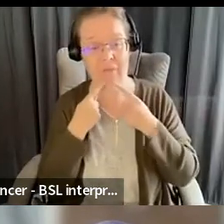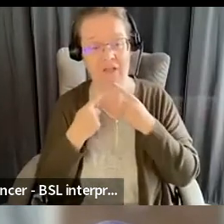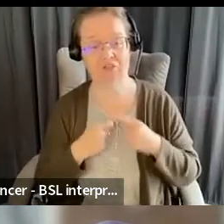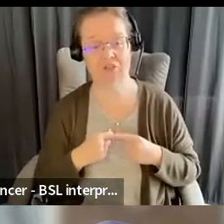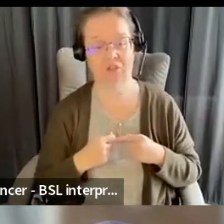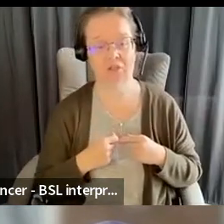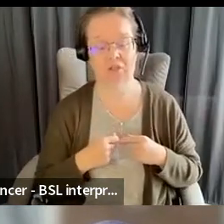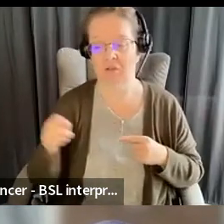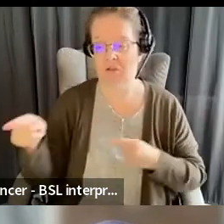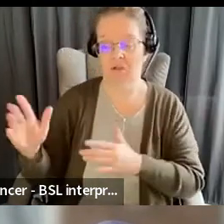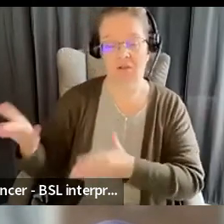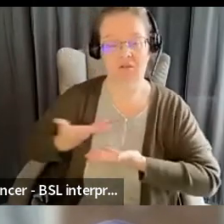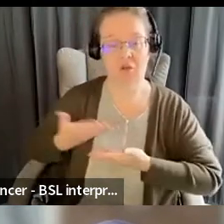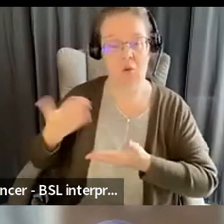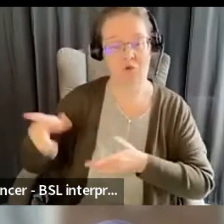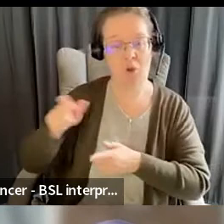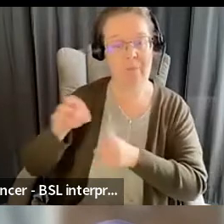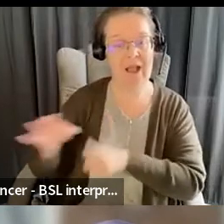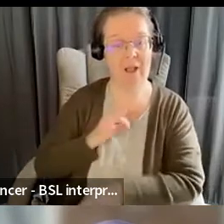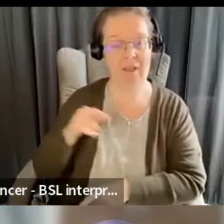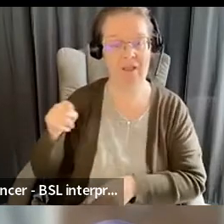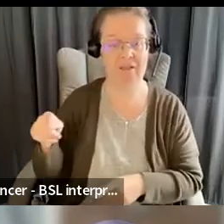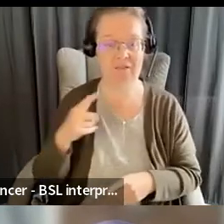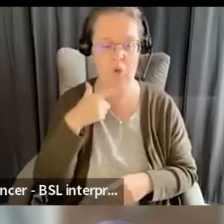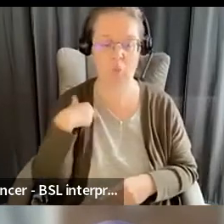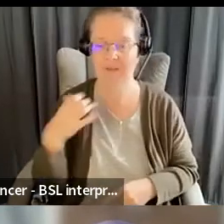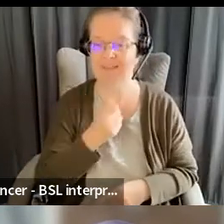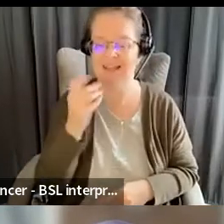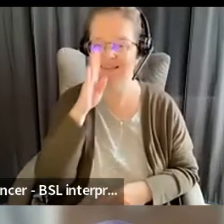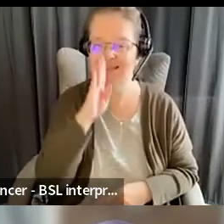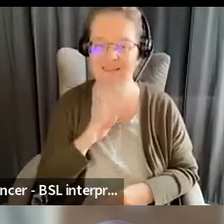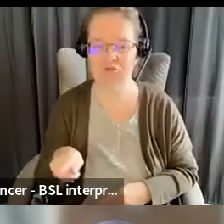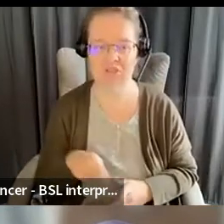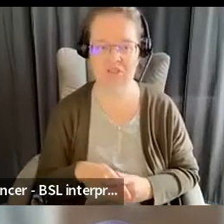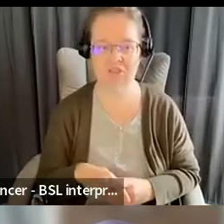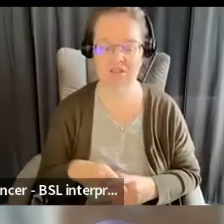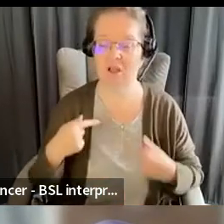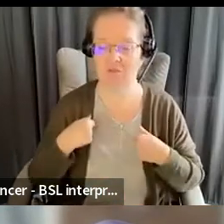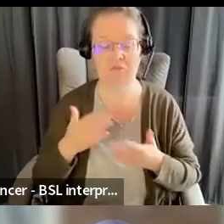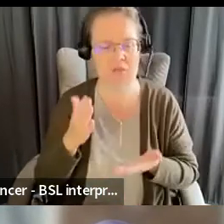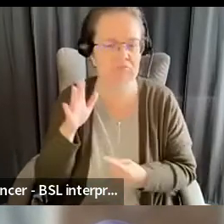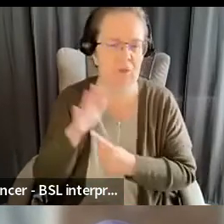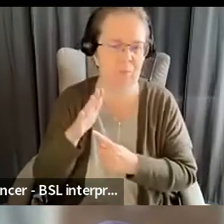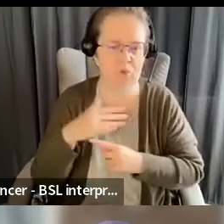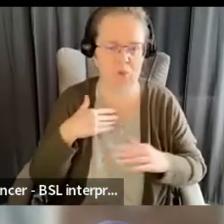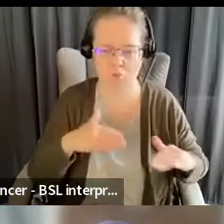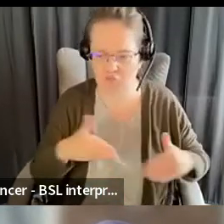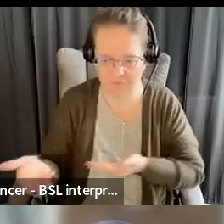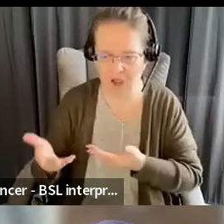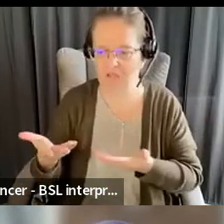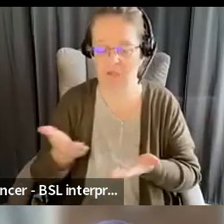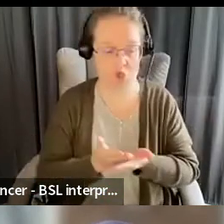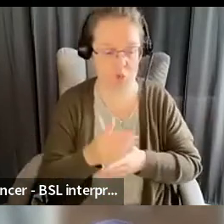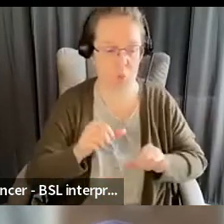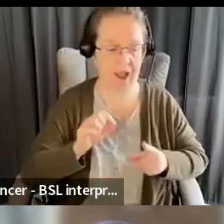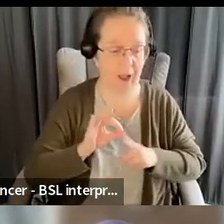by applicants, is obviously taken very seriously, and all the support that we can provide, whether it's in the application